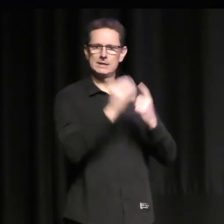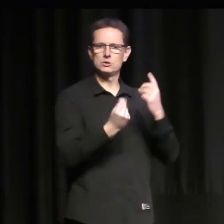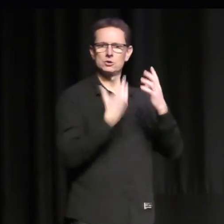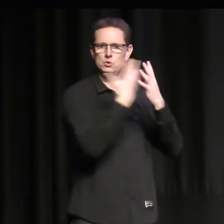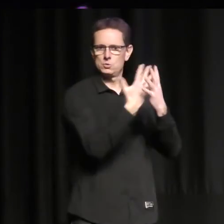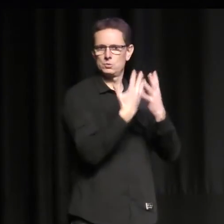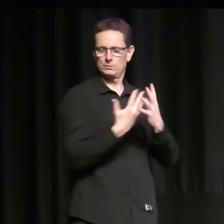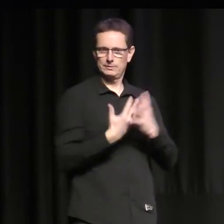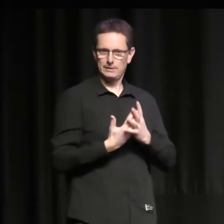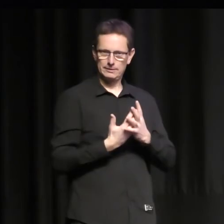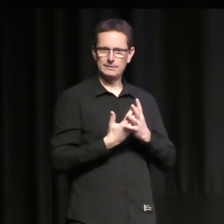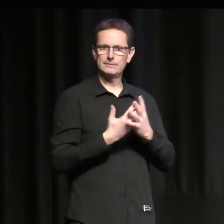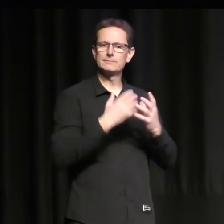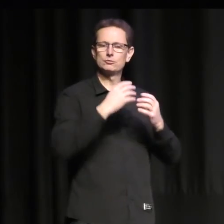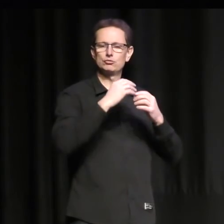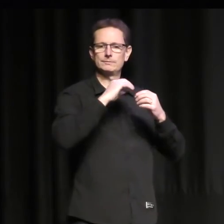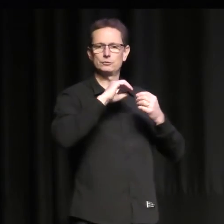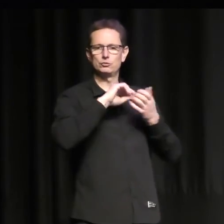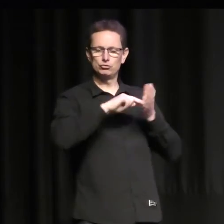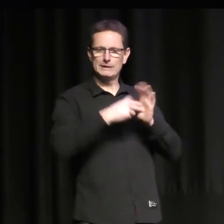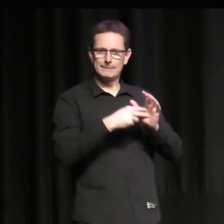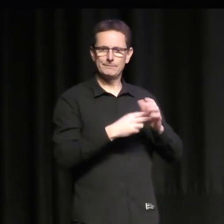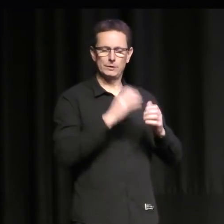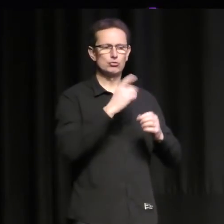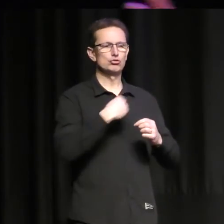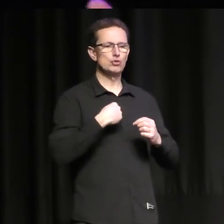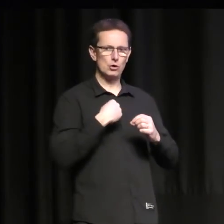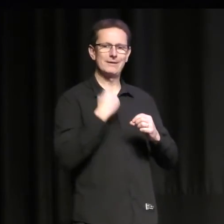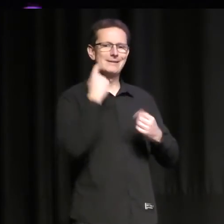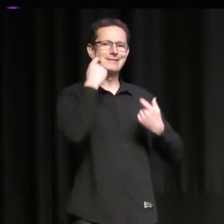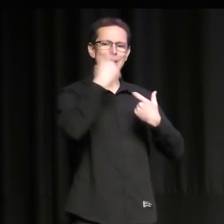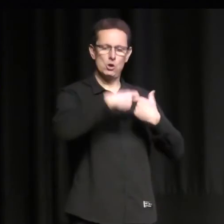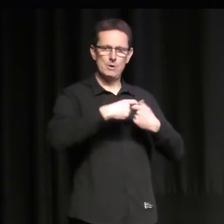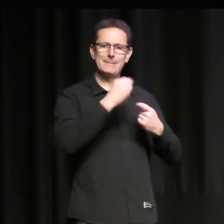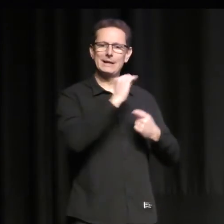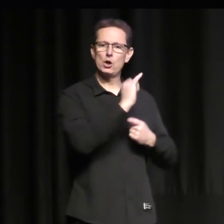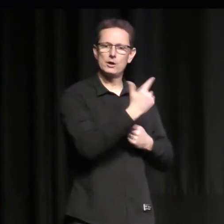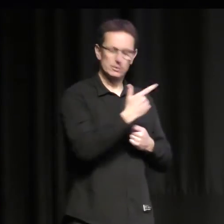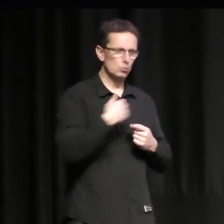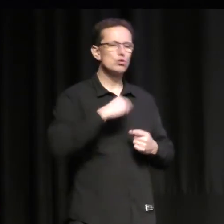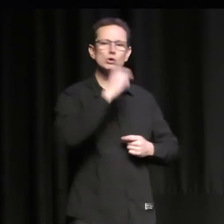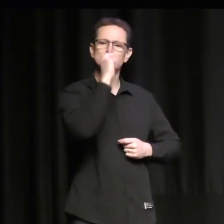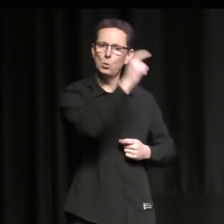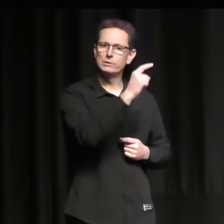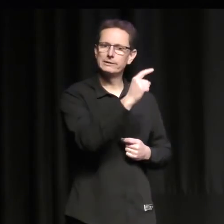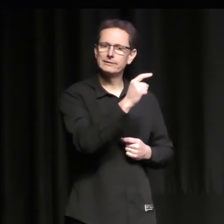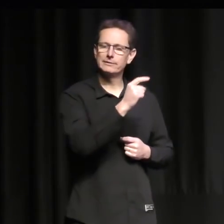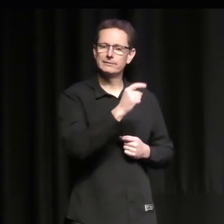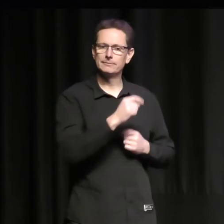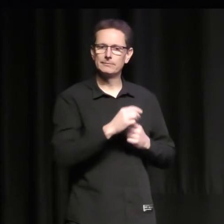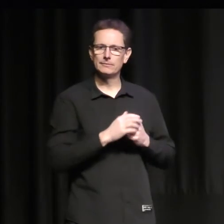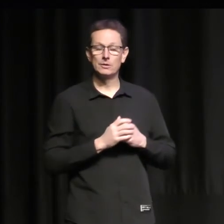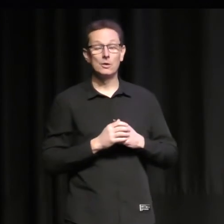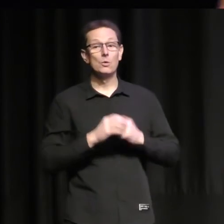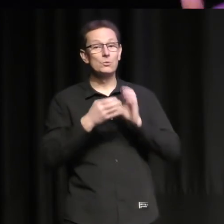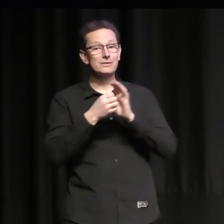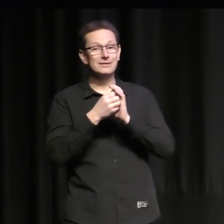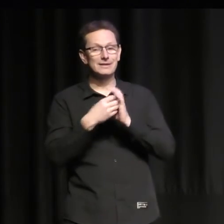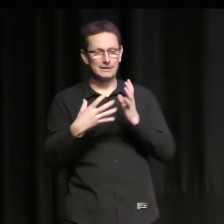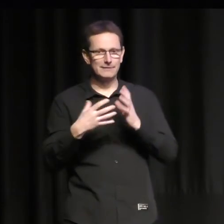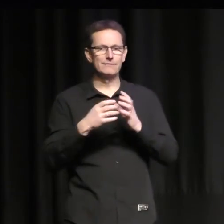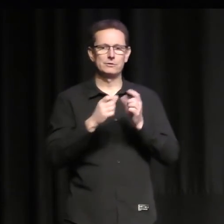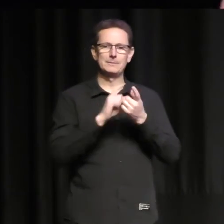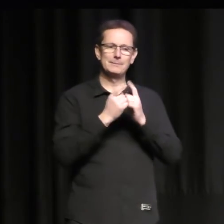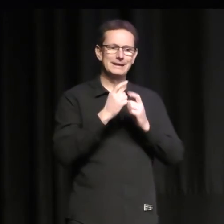situation. I am part of the Precariat and I'm proud of it, whether they use that word or whatever. And therefore, that leads to a sense